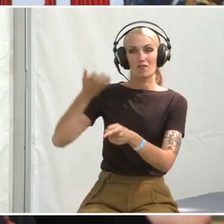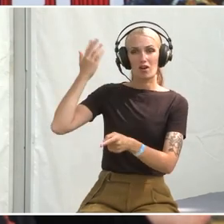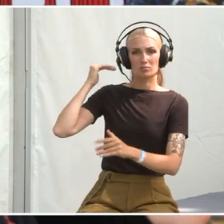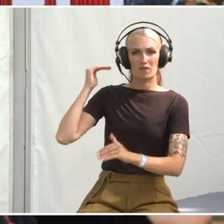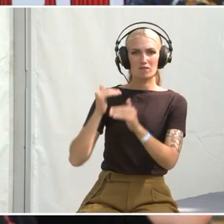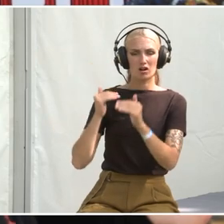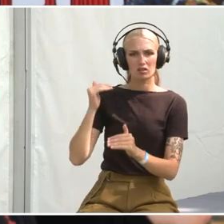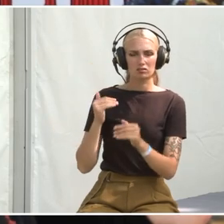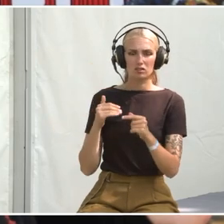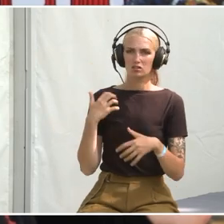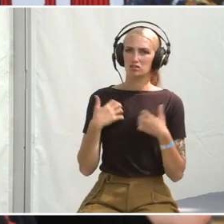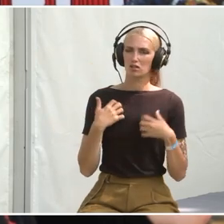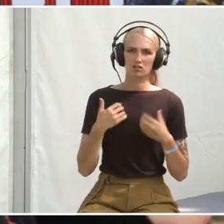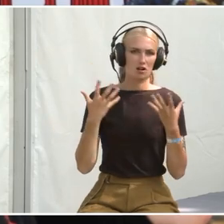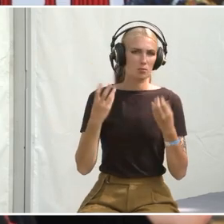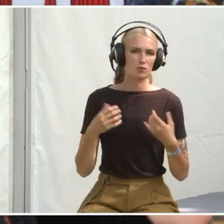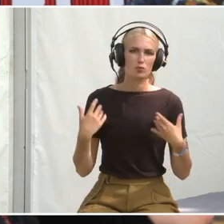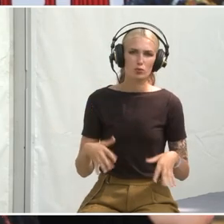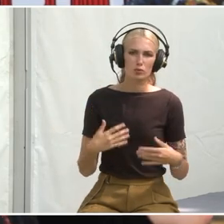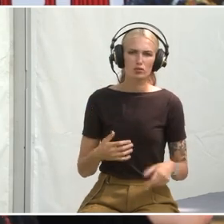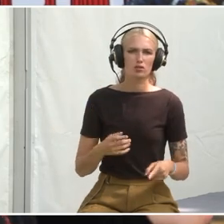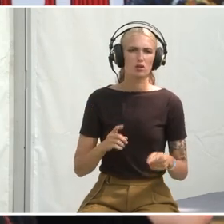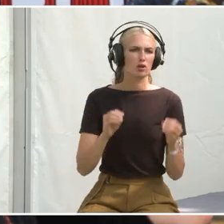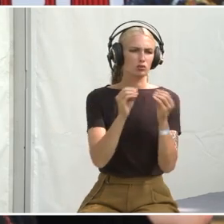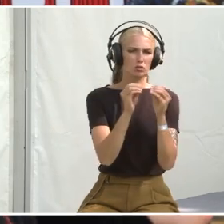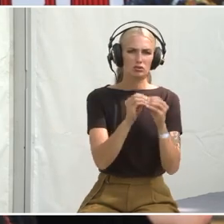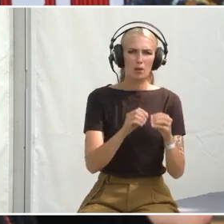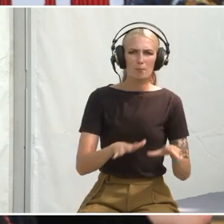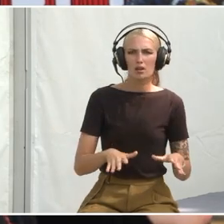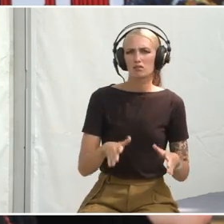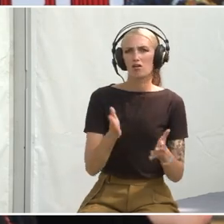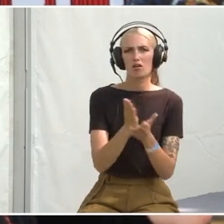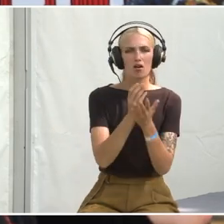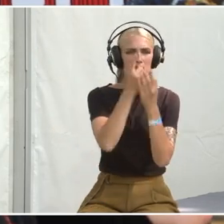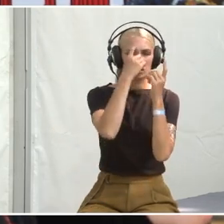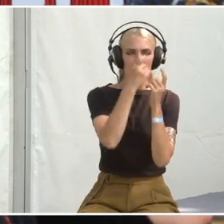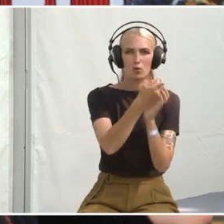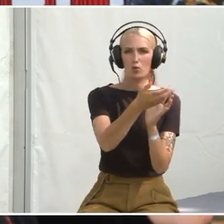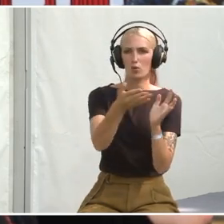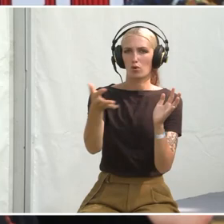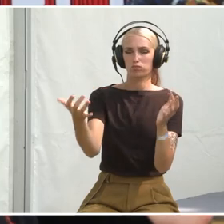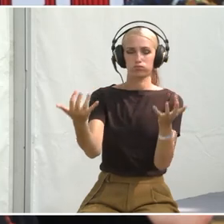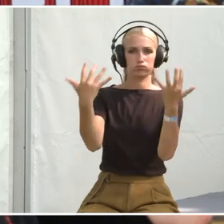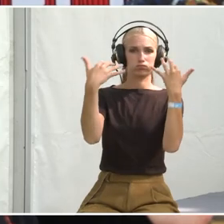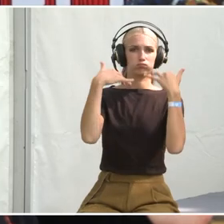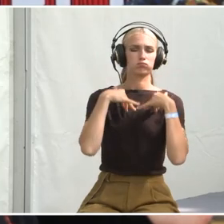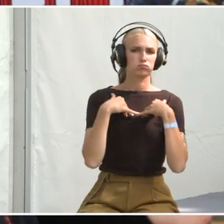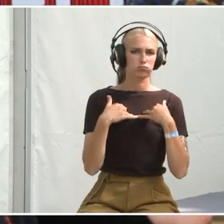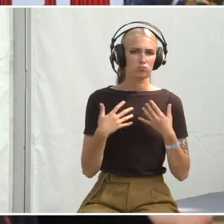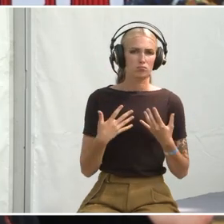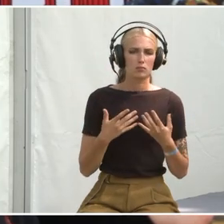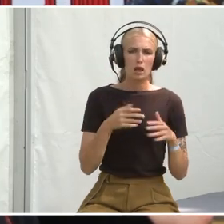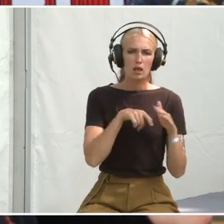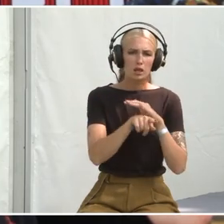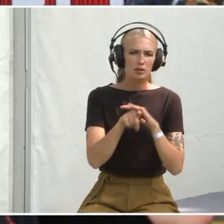So you have social media, you have so much information all the time around you. You have access to